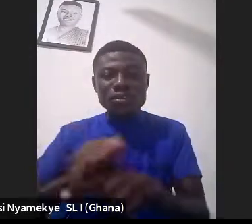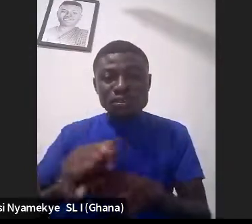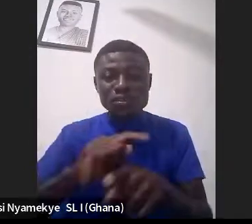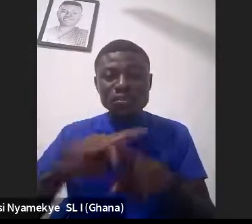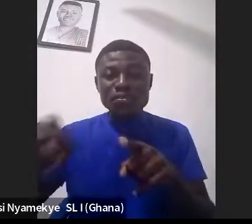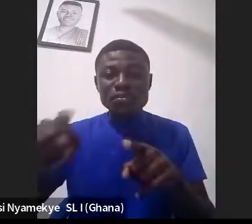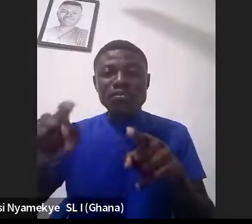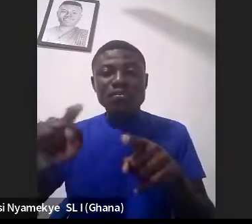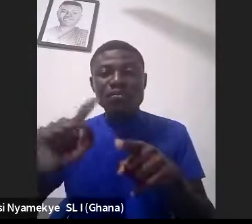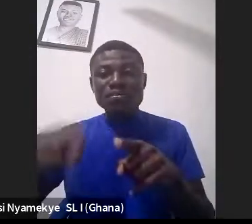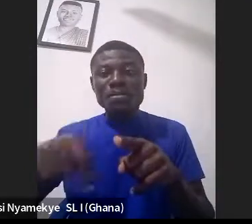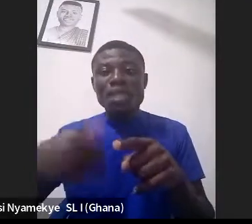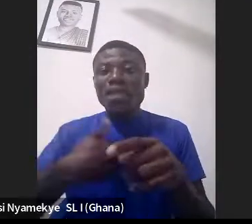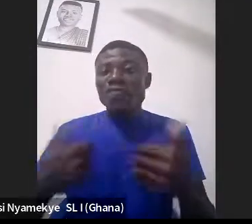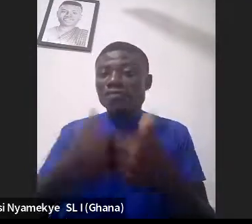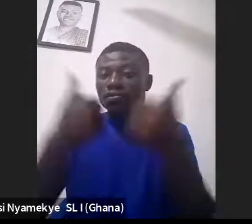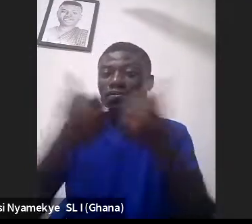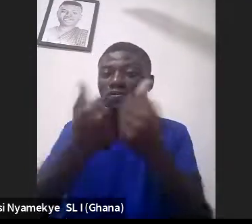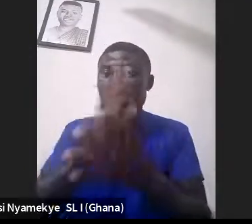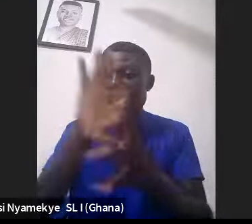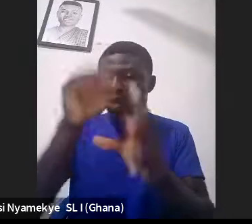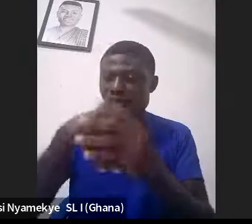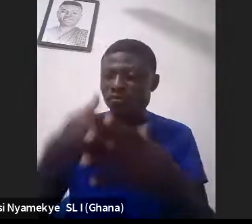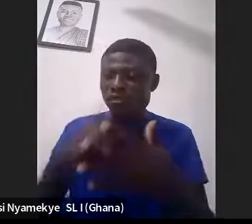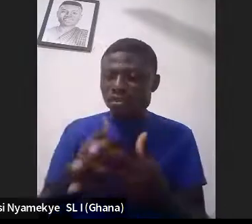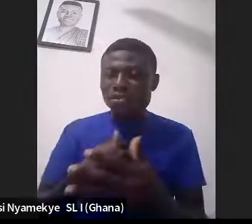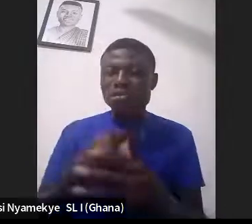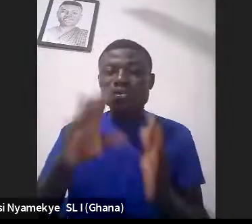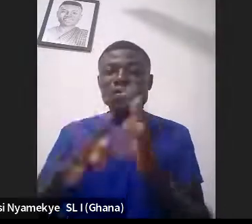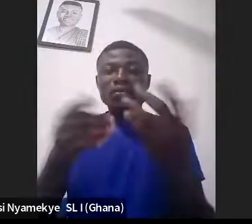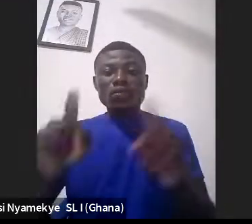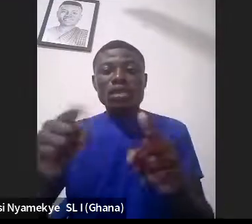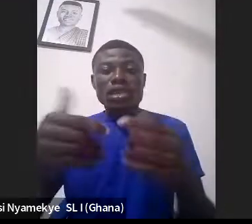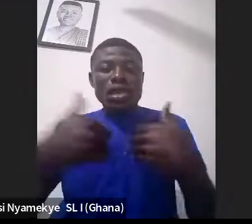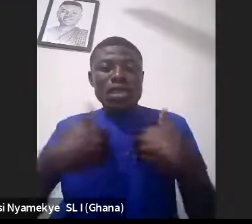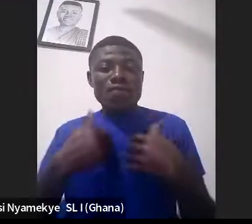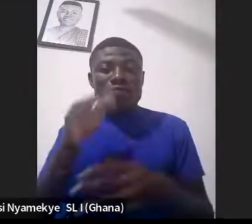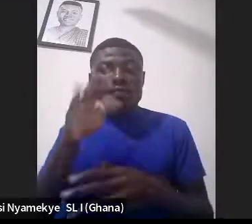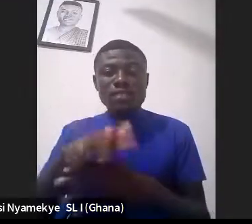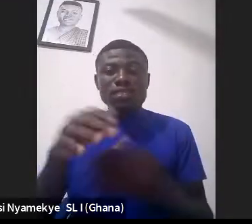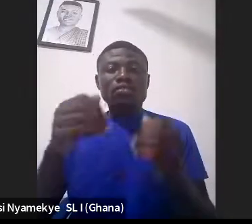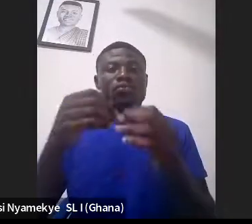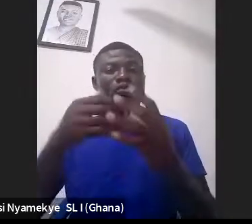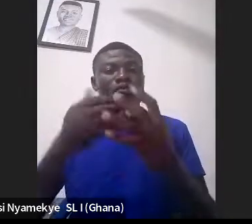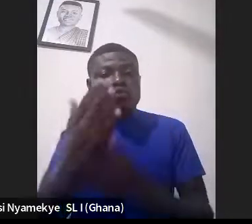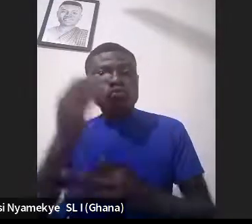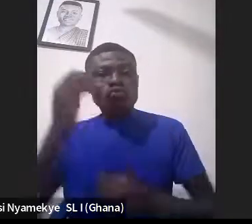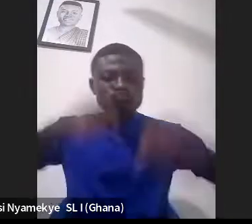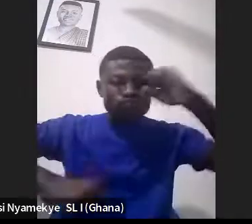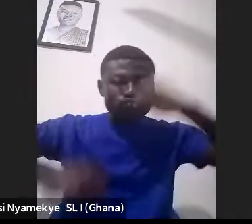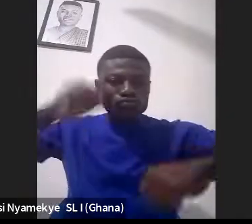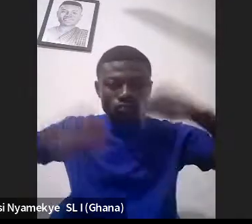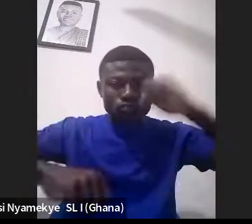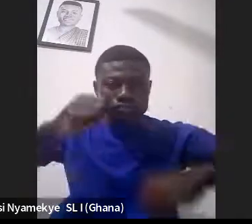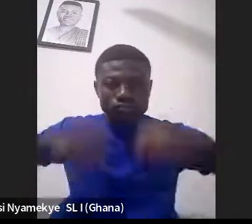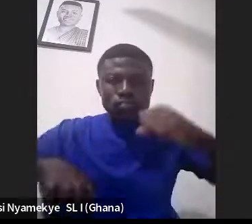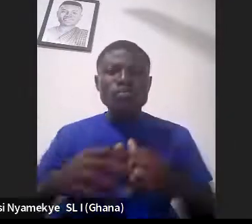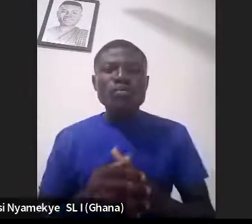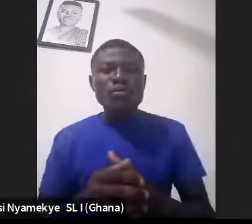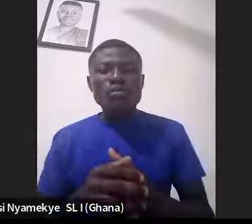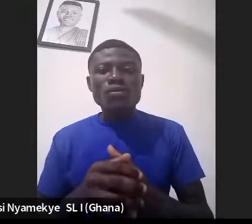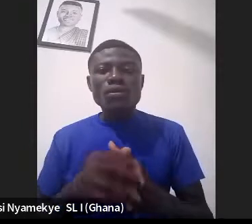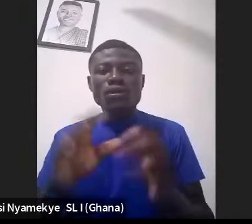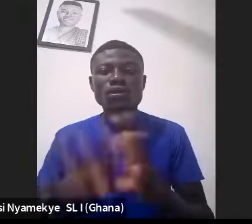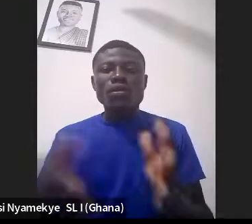its challenges, obviously. When you have a child who struggles and, on a